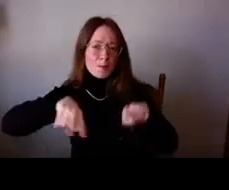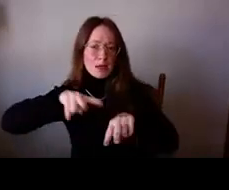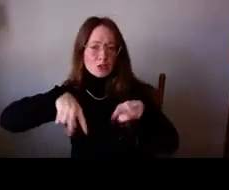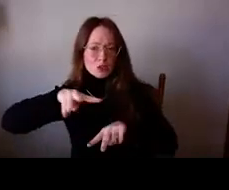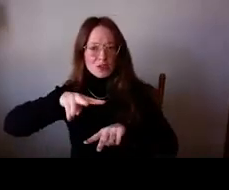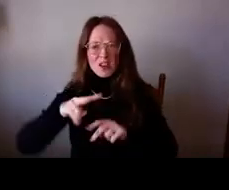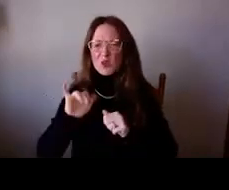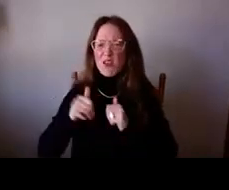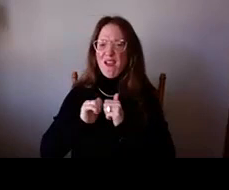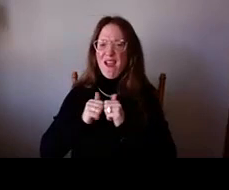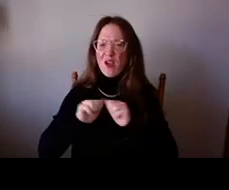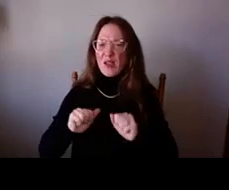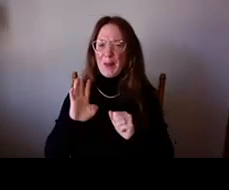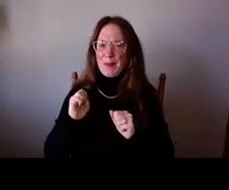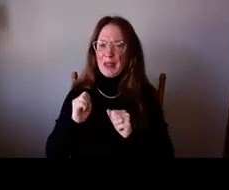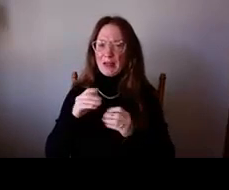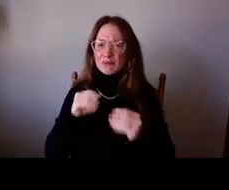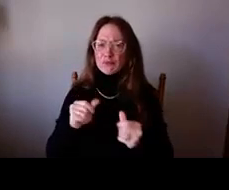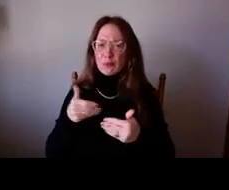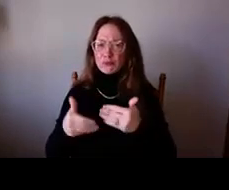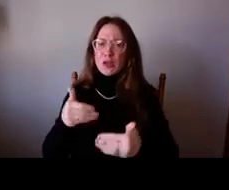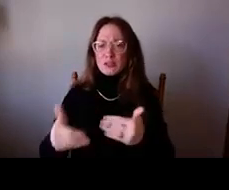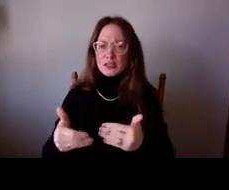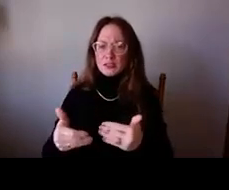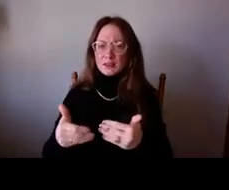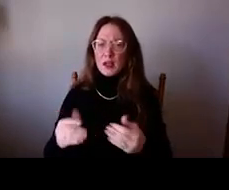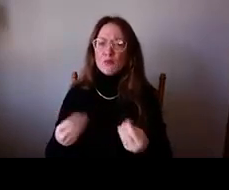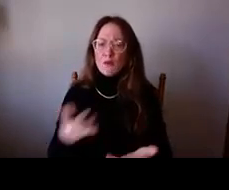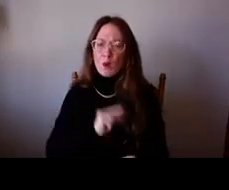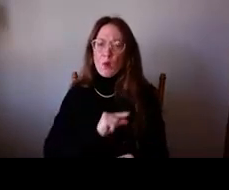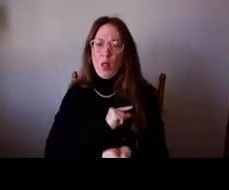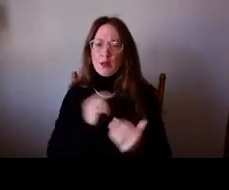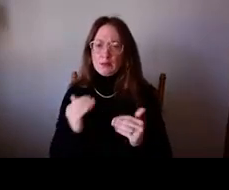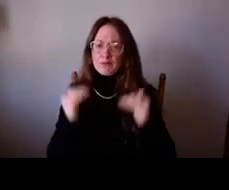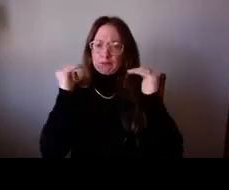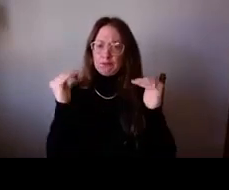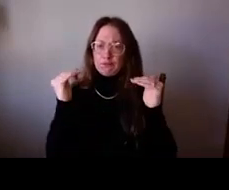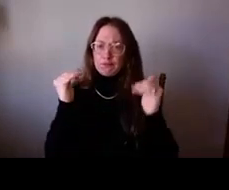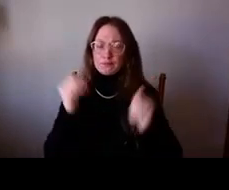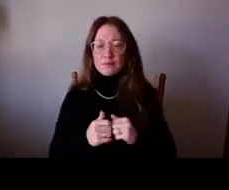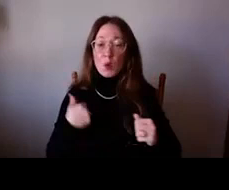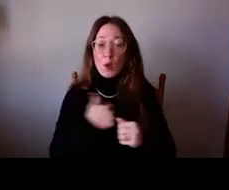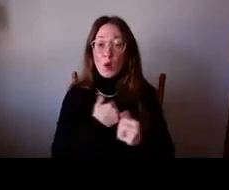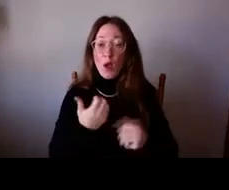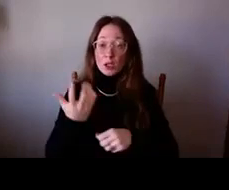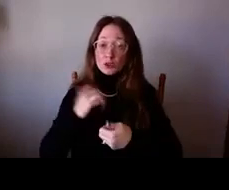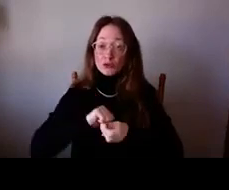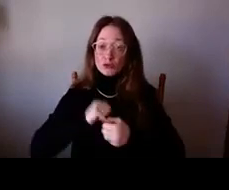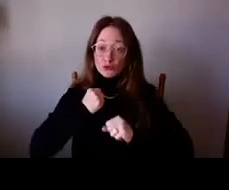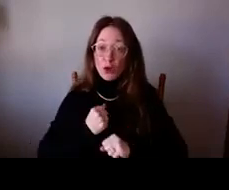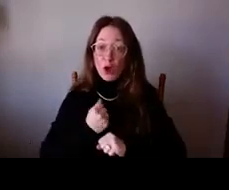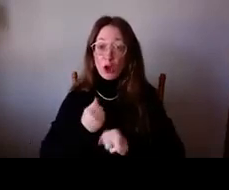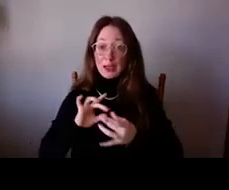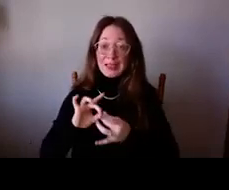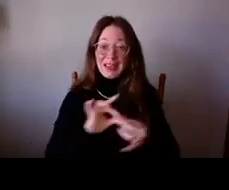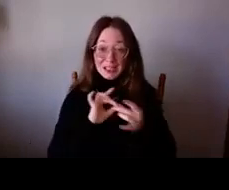that's meaningful for you and leads to quality improvement. We intend to have a stronger connection between our monitoring and technical